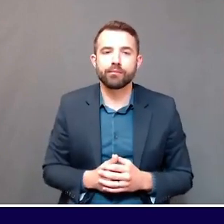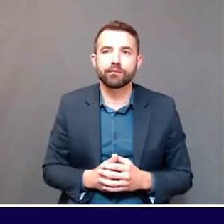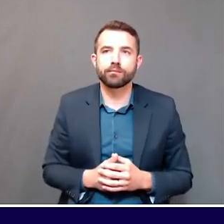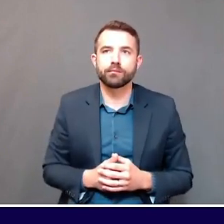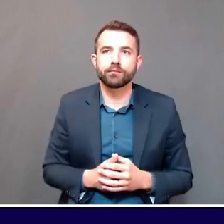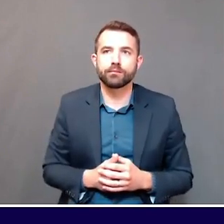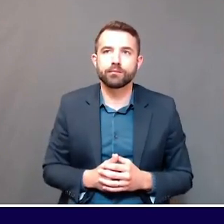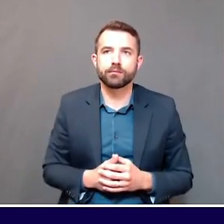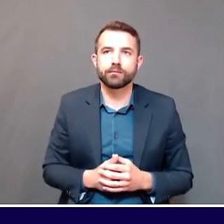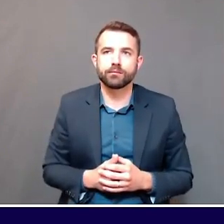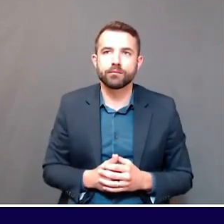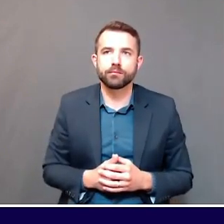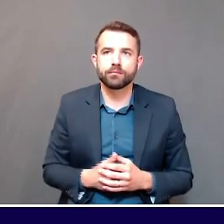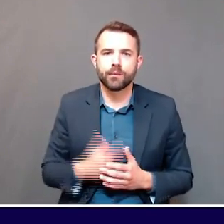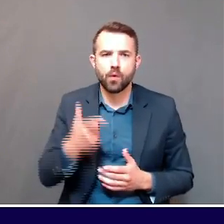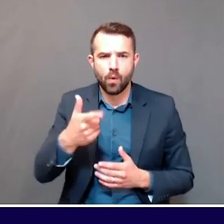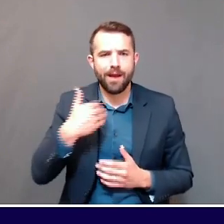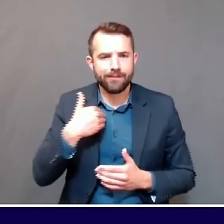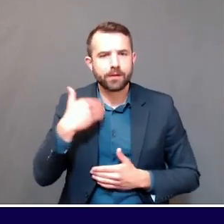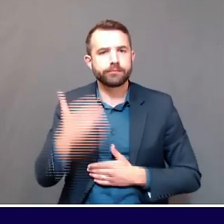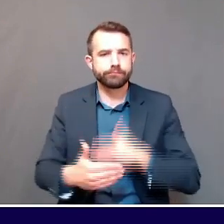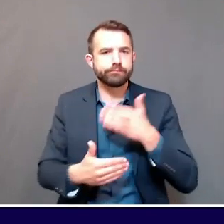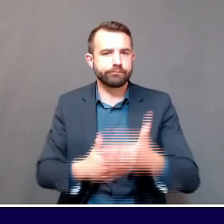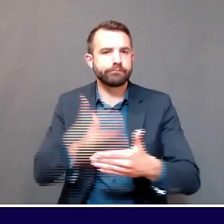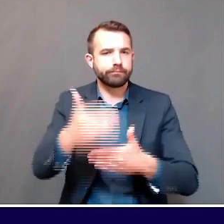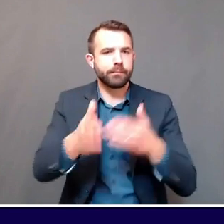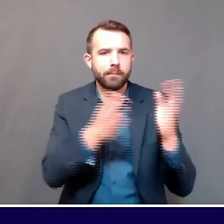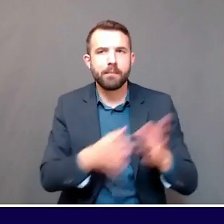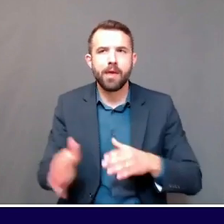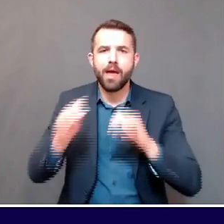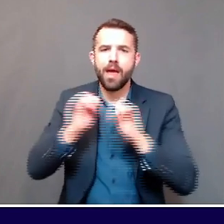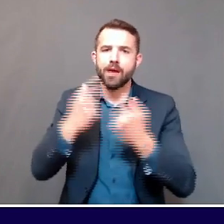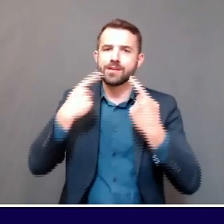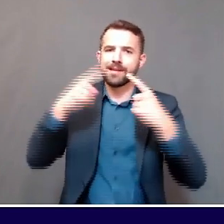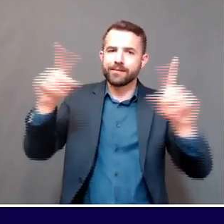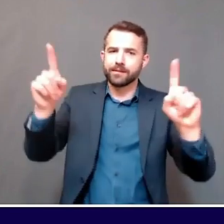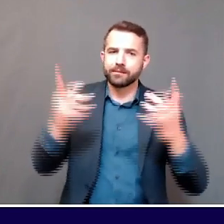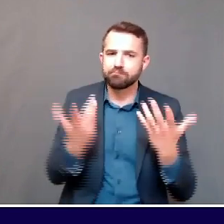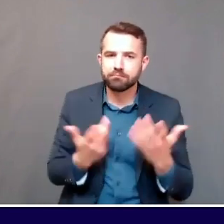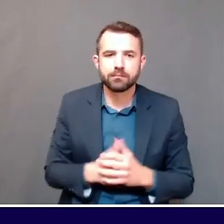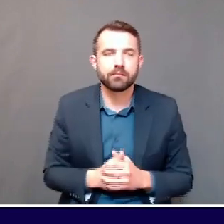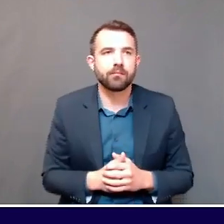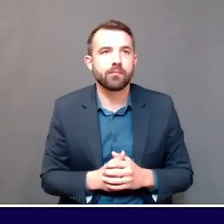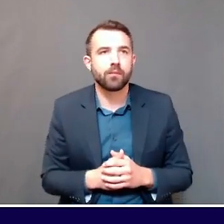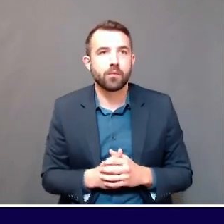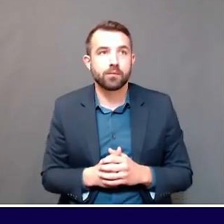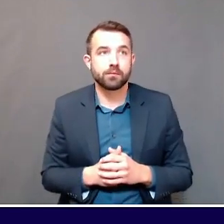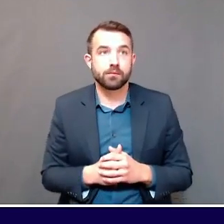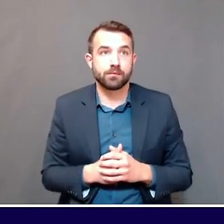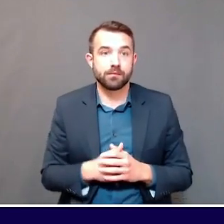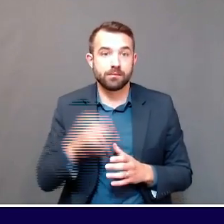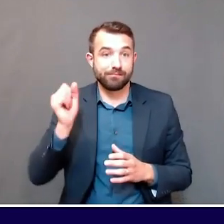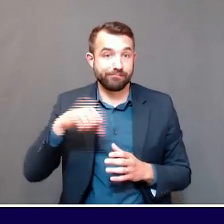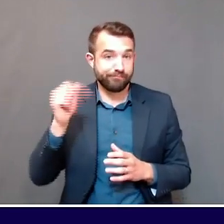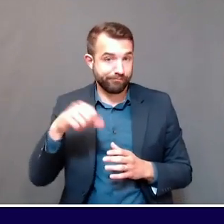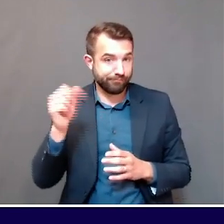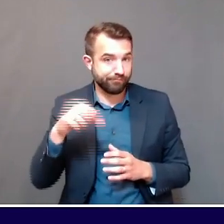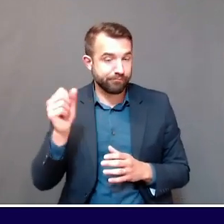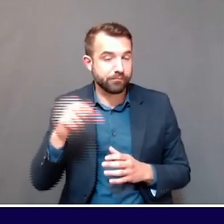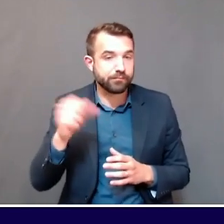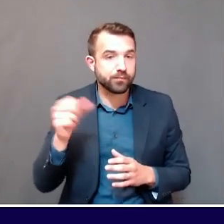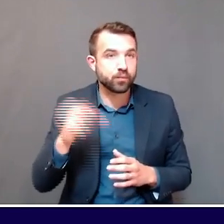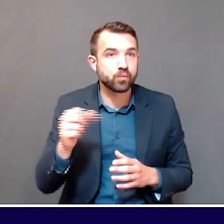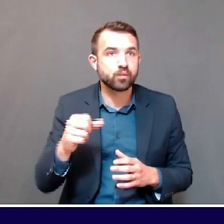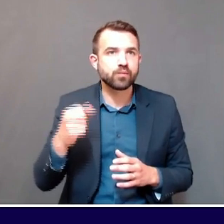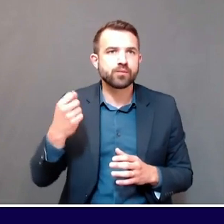step-by-step for achieving this? Yes, we're not ready to roll out on the former, on the capacity piece. We're not